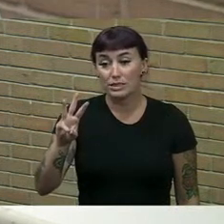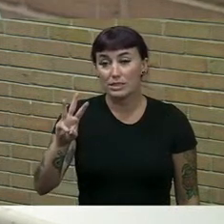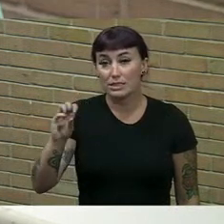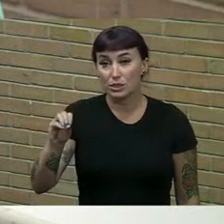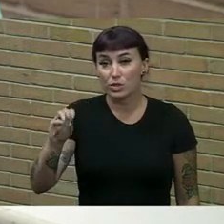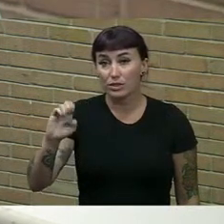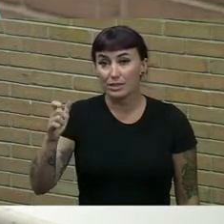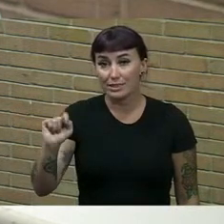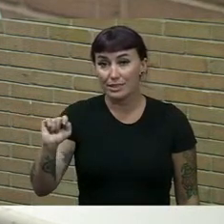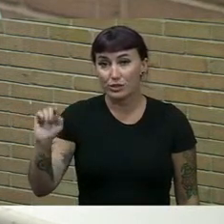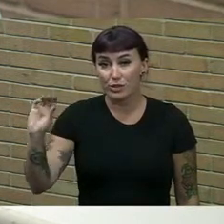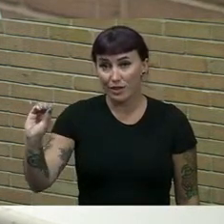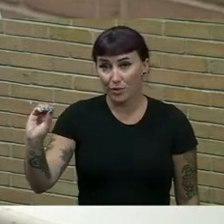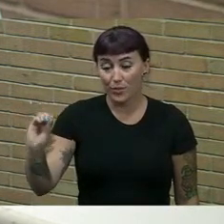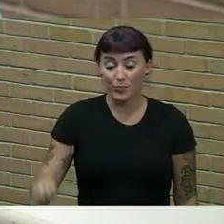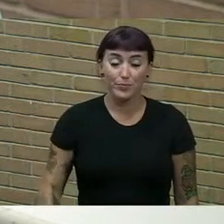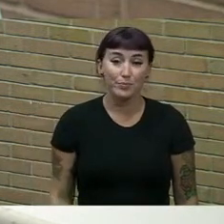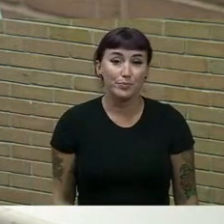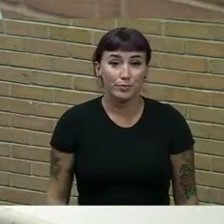585-784-5260, extension 0.